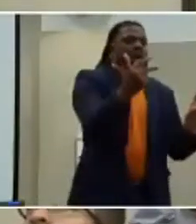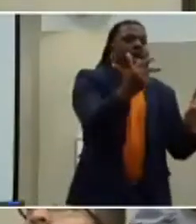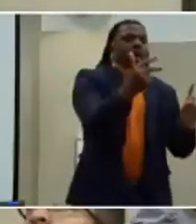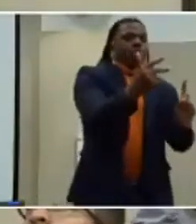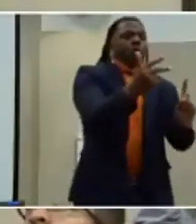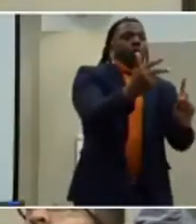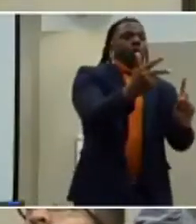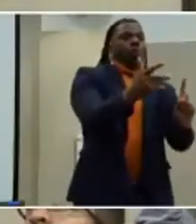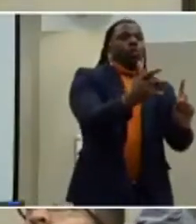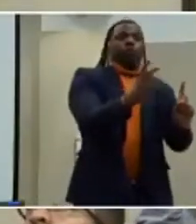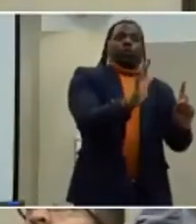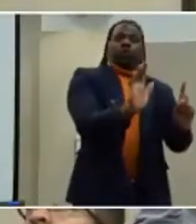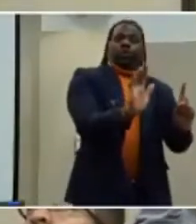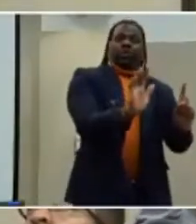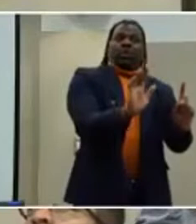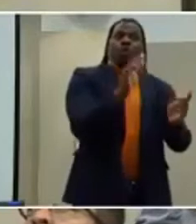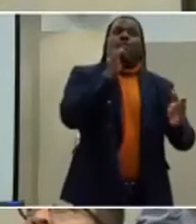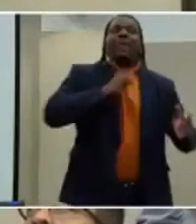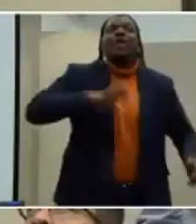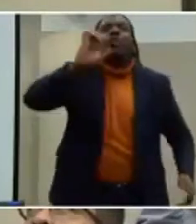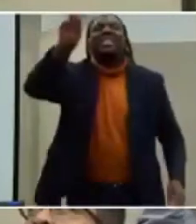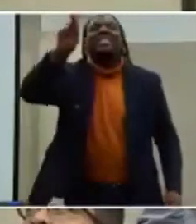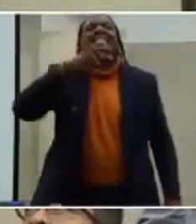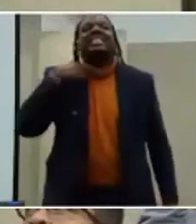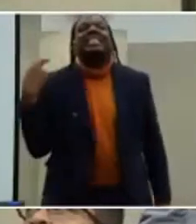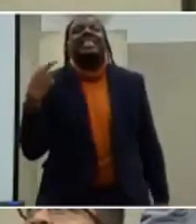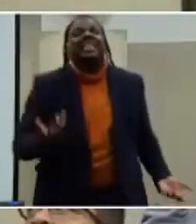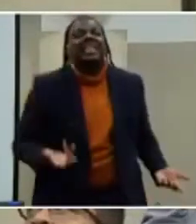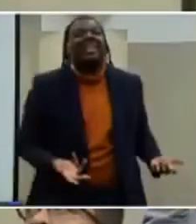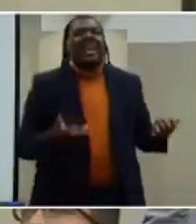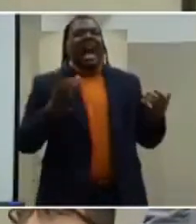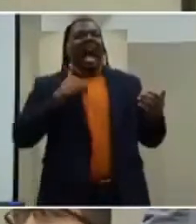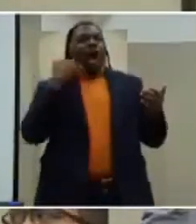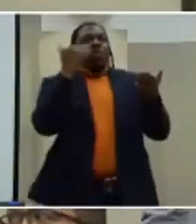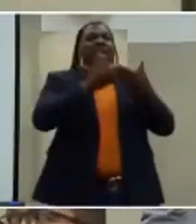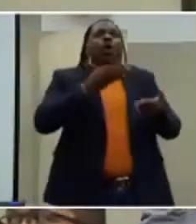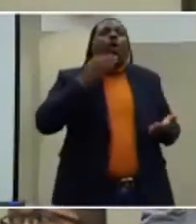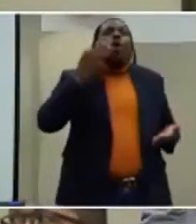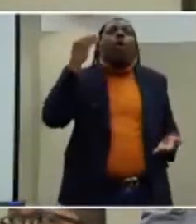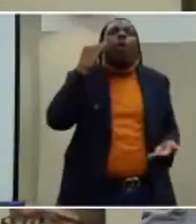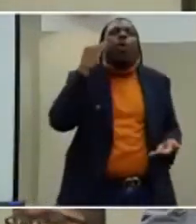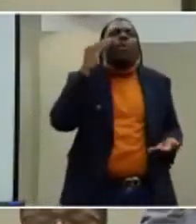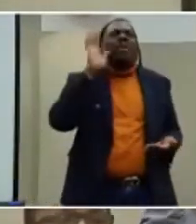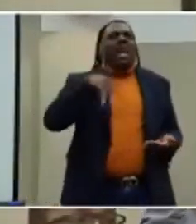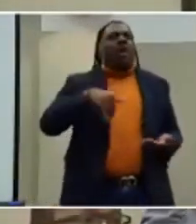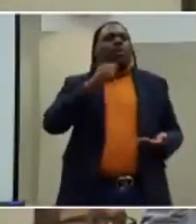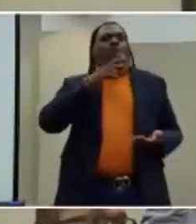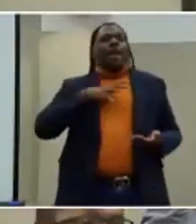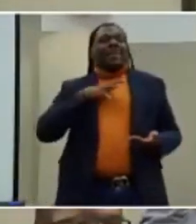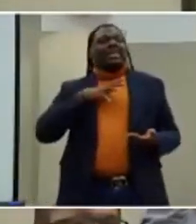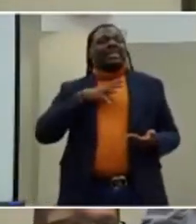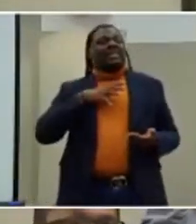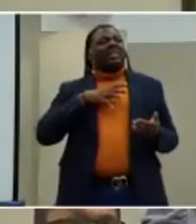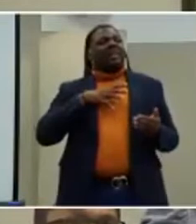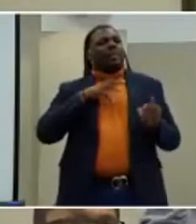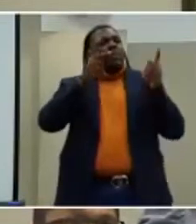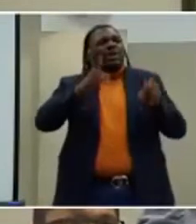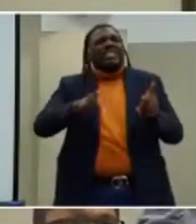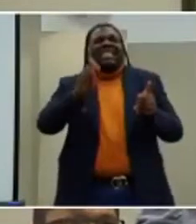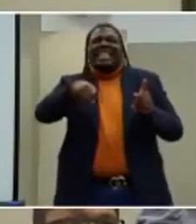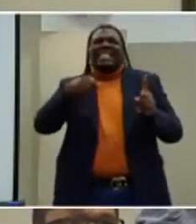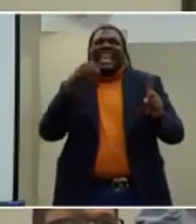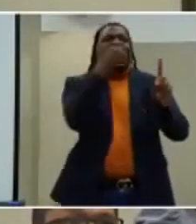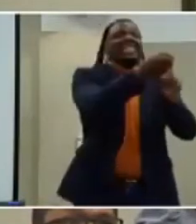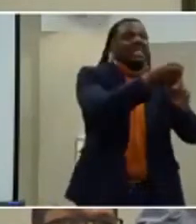she was really putting herself at risk. In fact, the day I arrived at her home, a pedestrian was hit there where she had